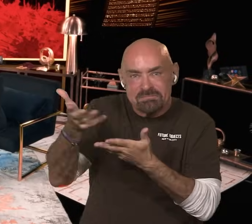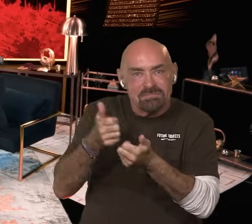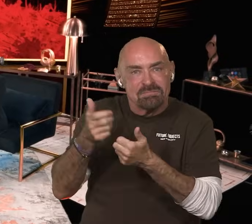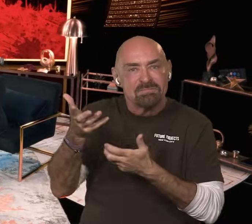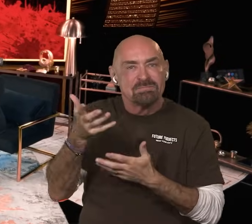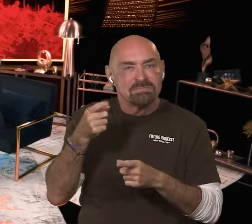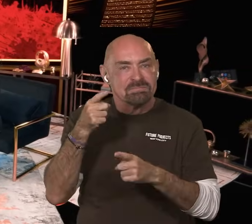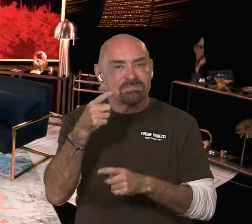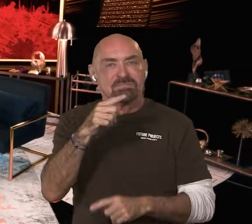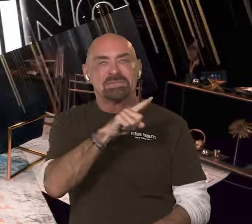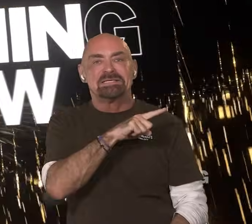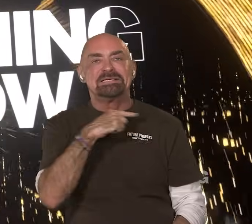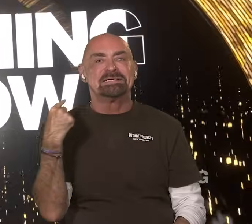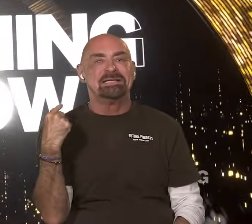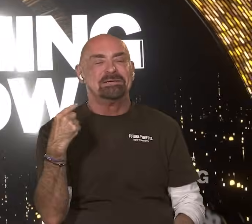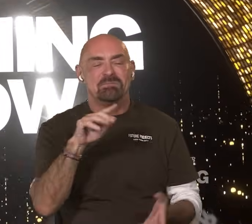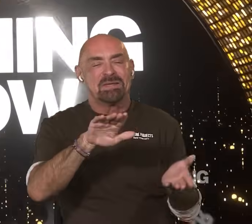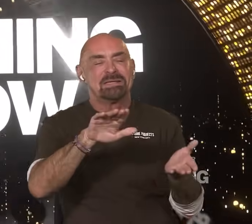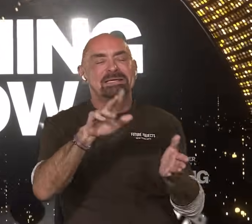gore of Killing Floor 3.